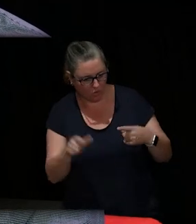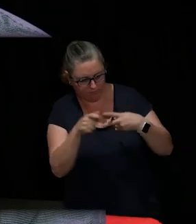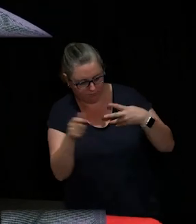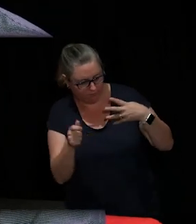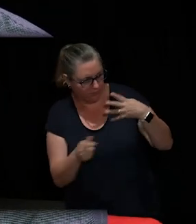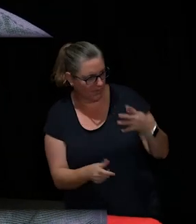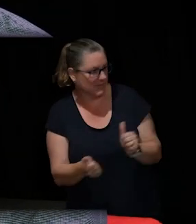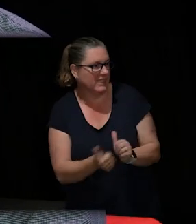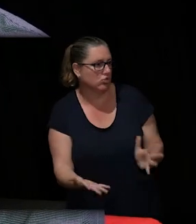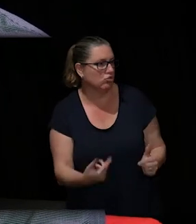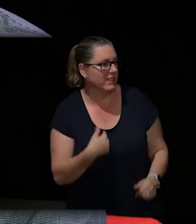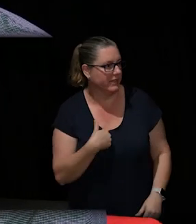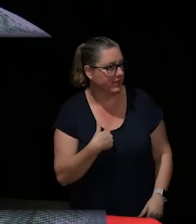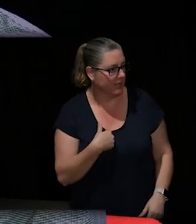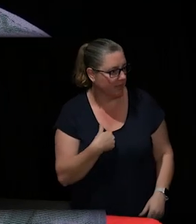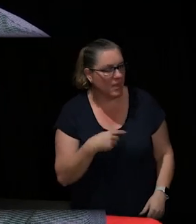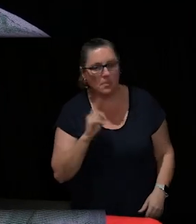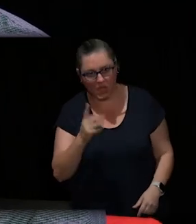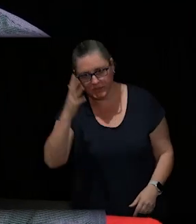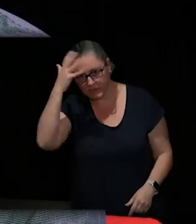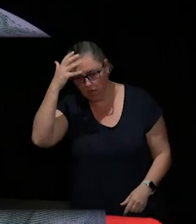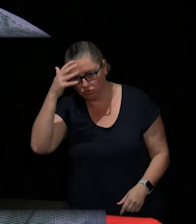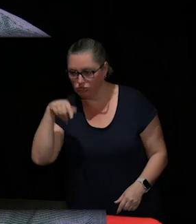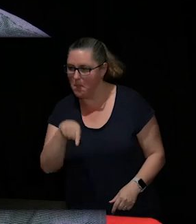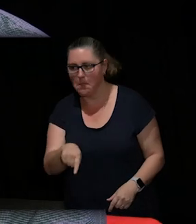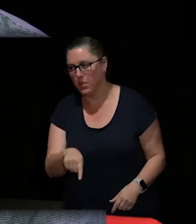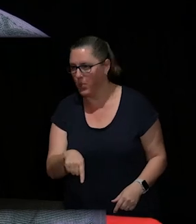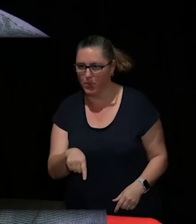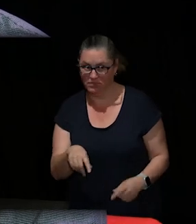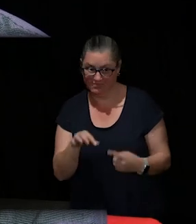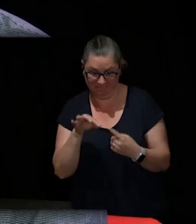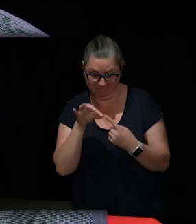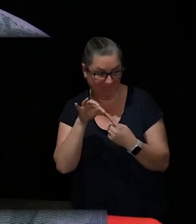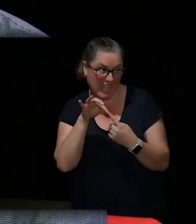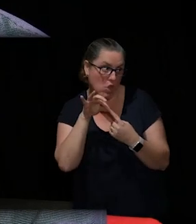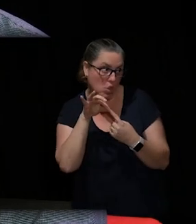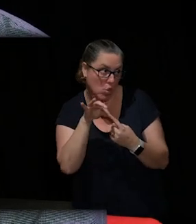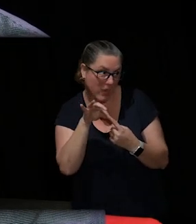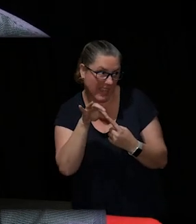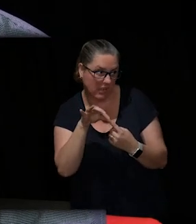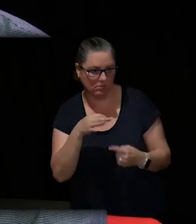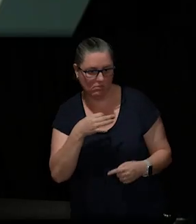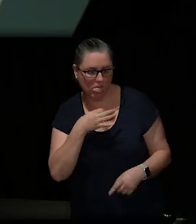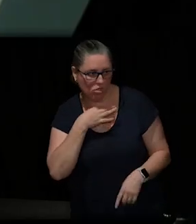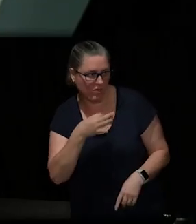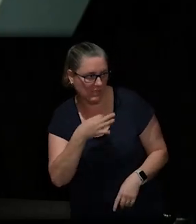But I still, Donald Trump to me is a unique threat, whereas Pence